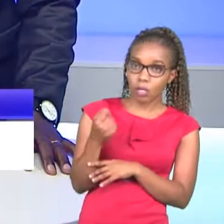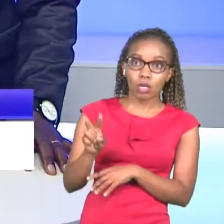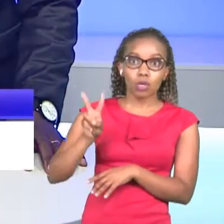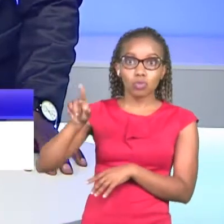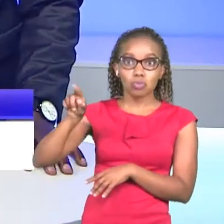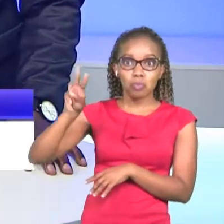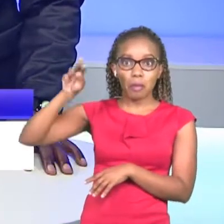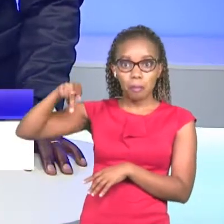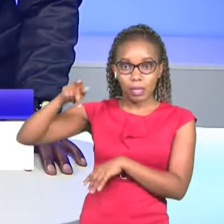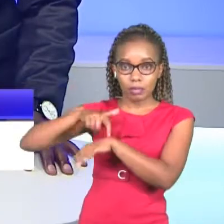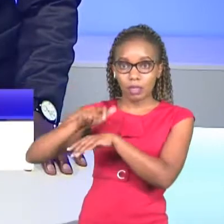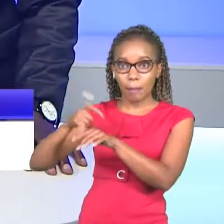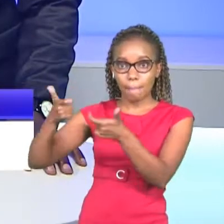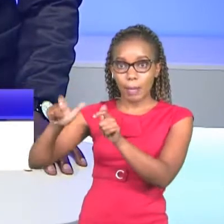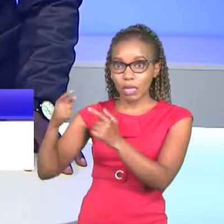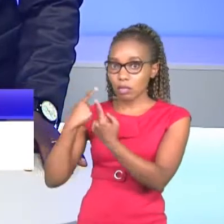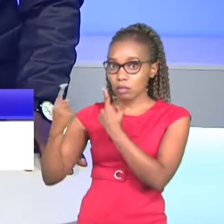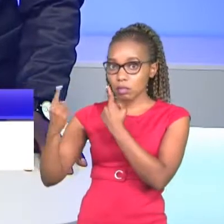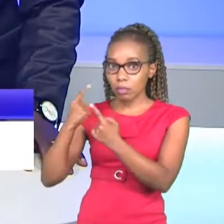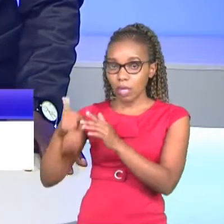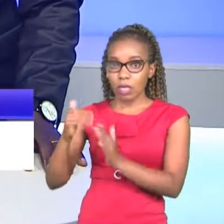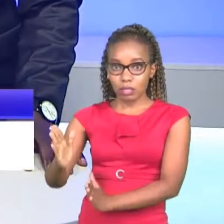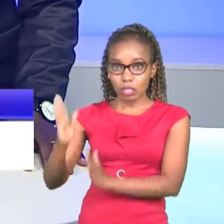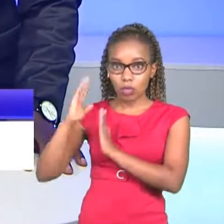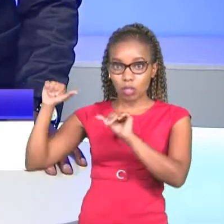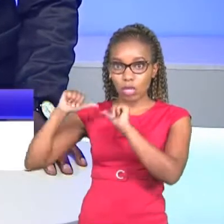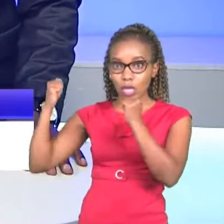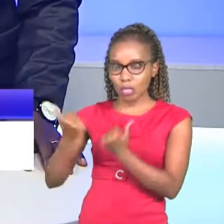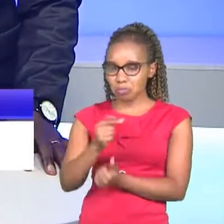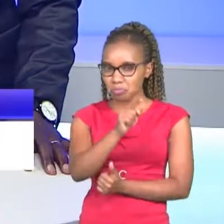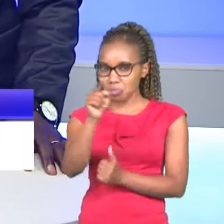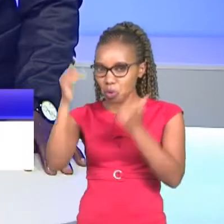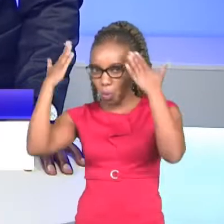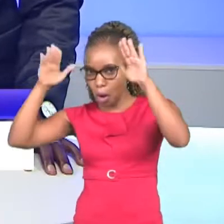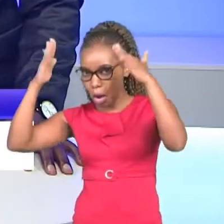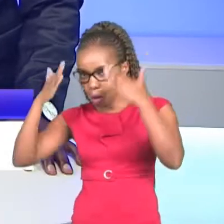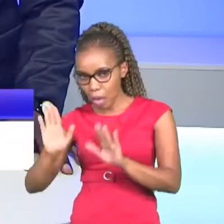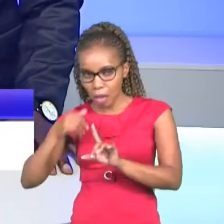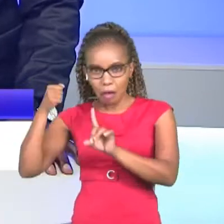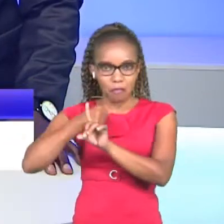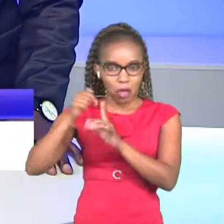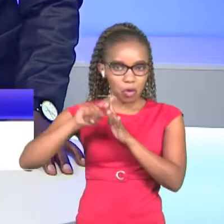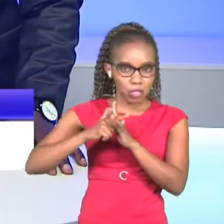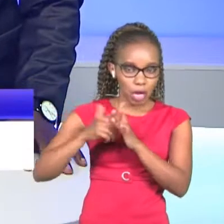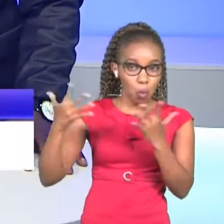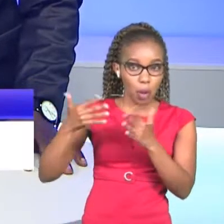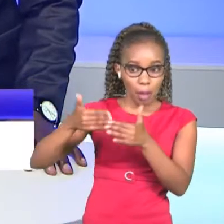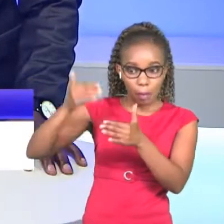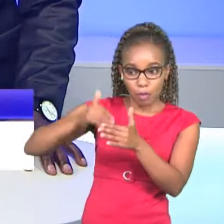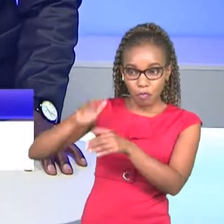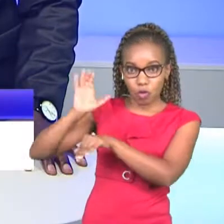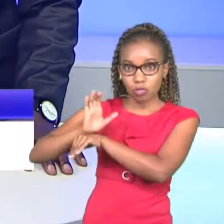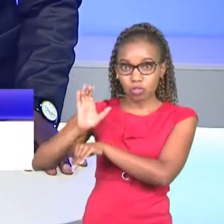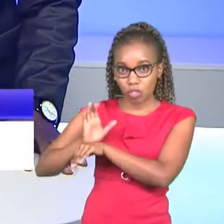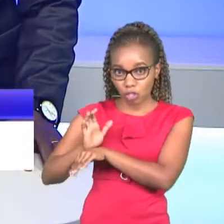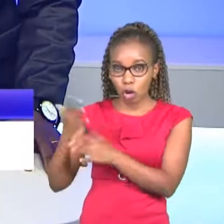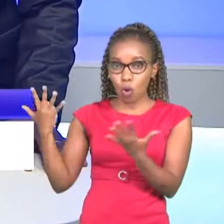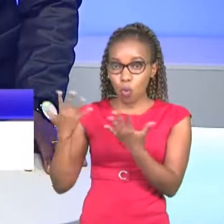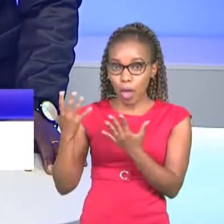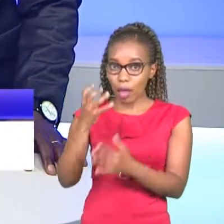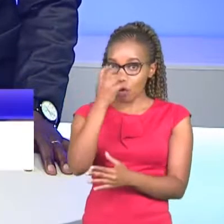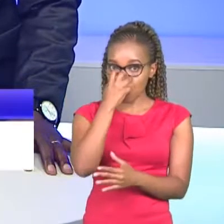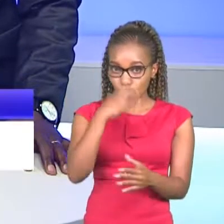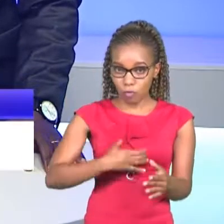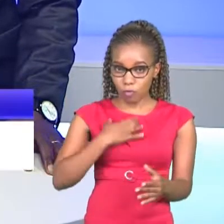press briefing, have said security agents were aware of who caused the fracas before the church event, which was attended by the Deputy President